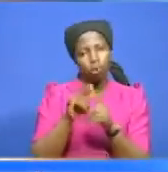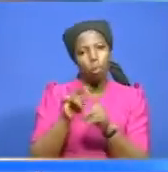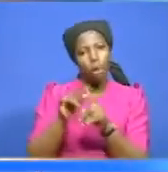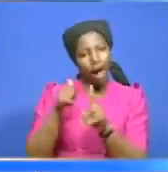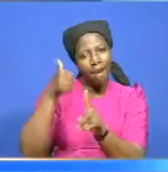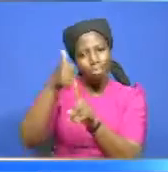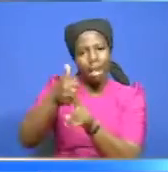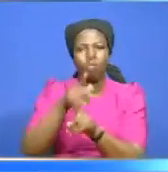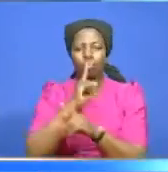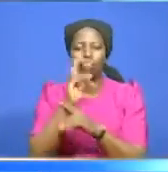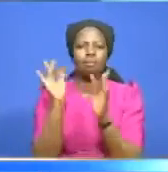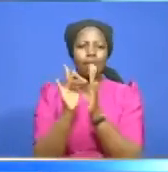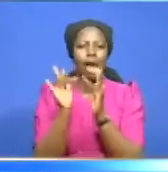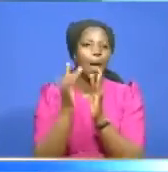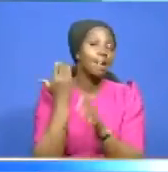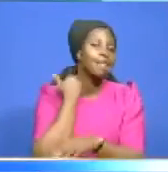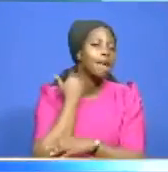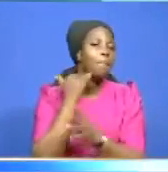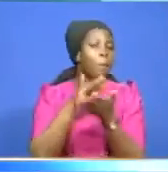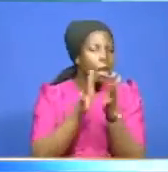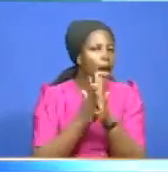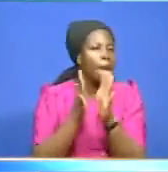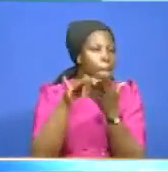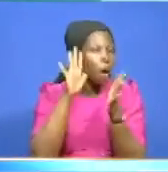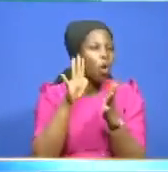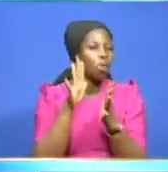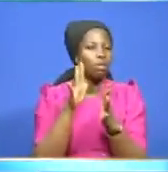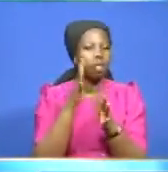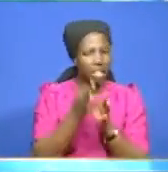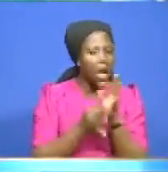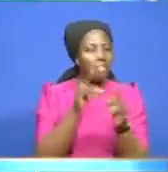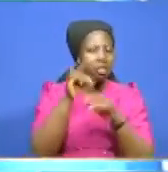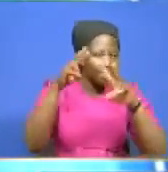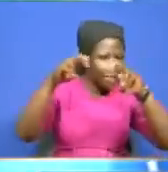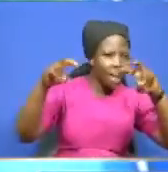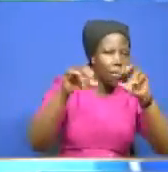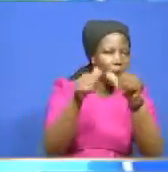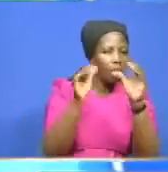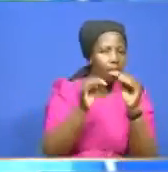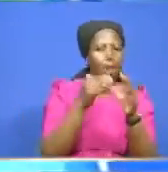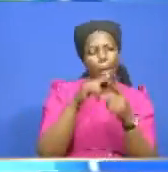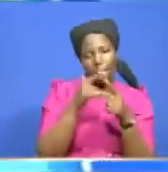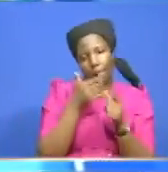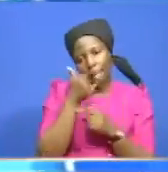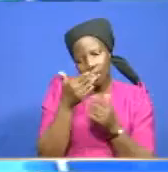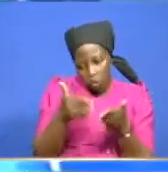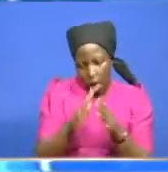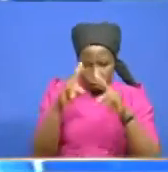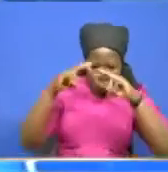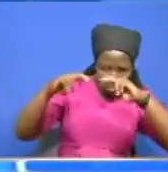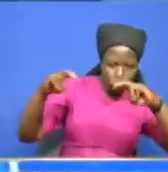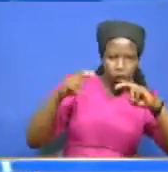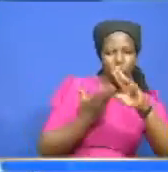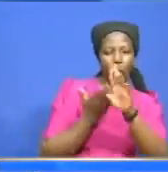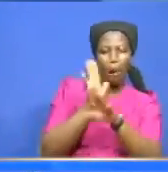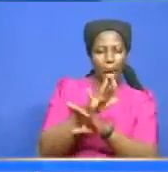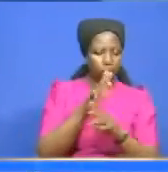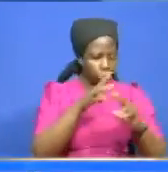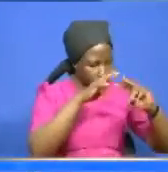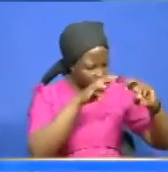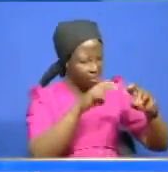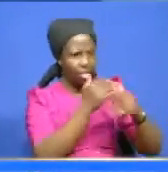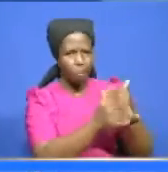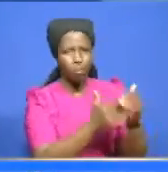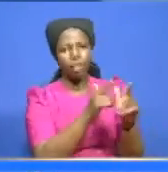cybercrime, in my mind, will become a little bit more profound if it is not checked. But the best way to check it is to go back and look at your processes and ask